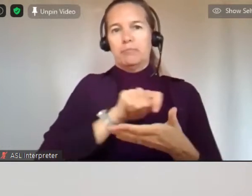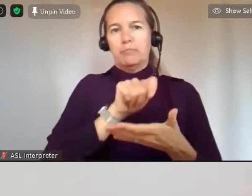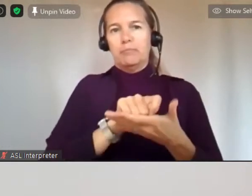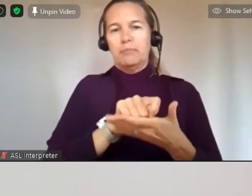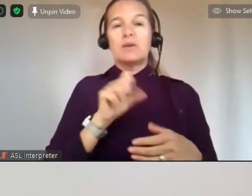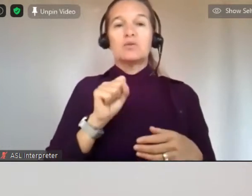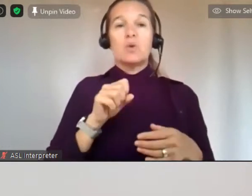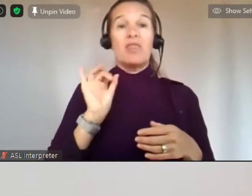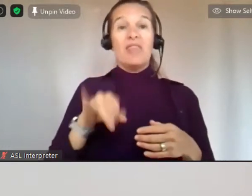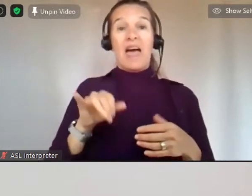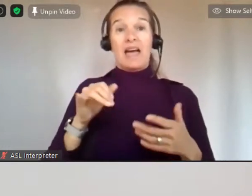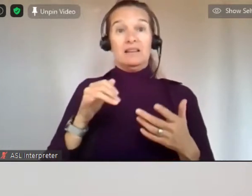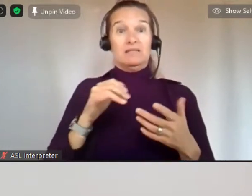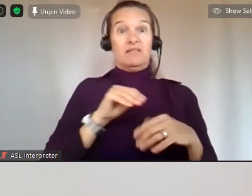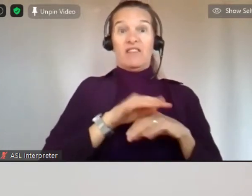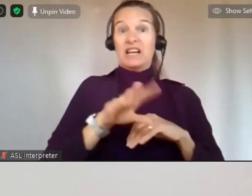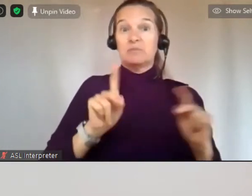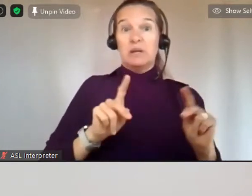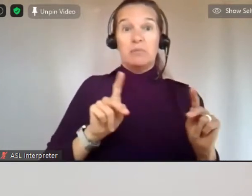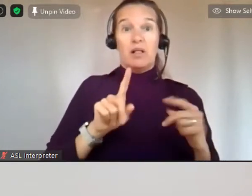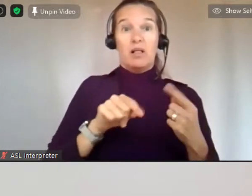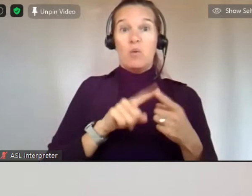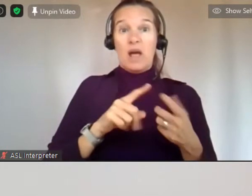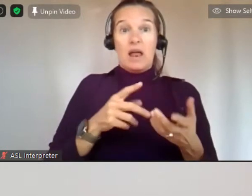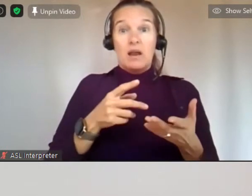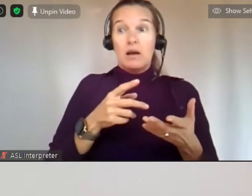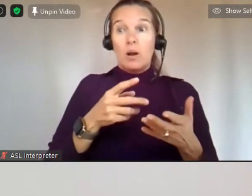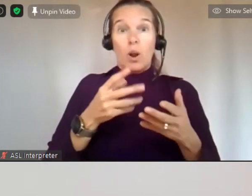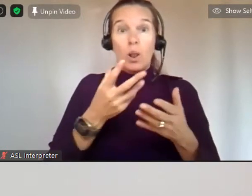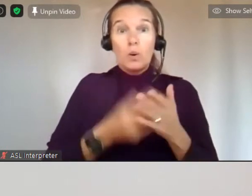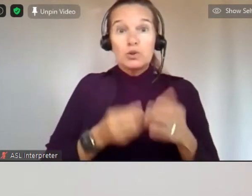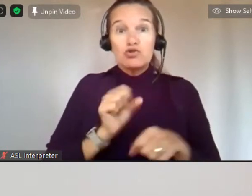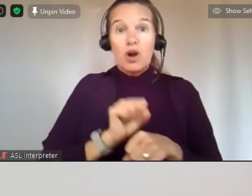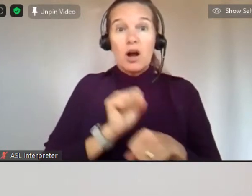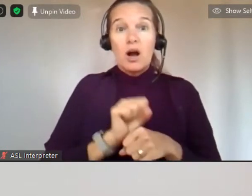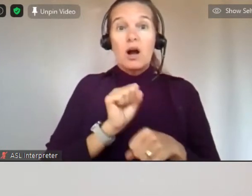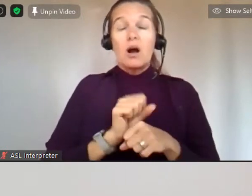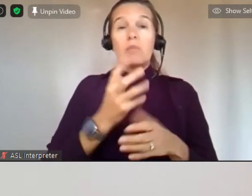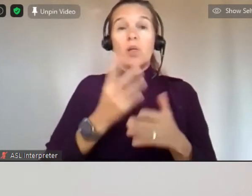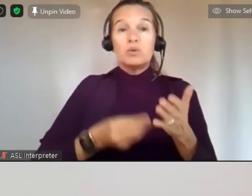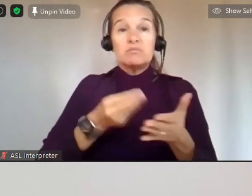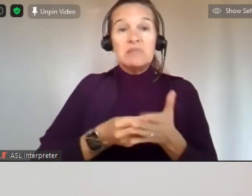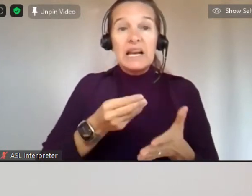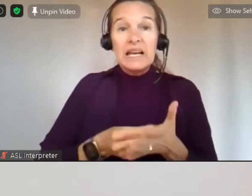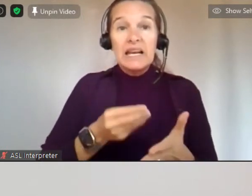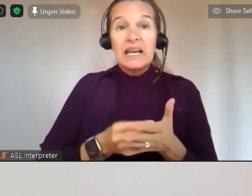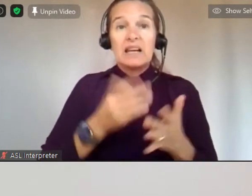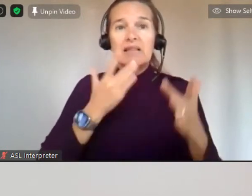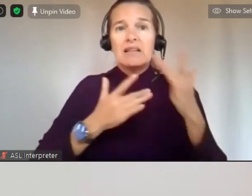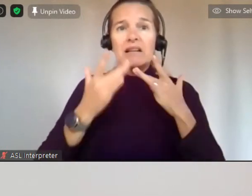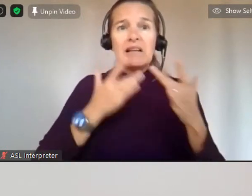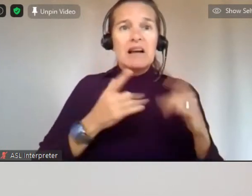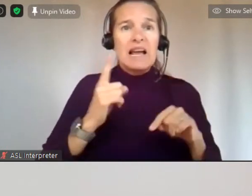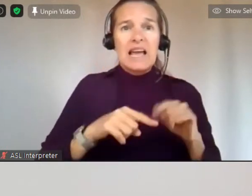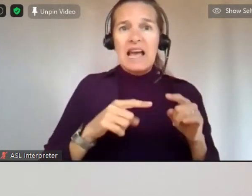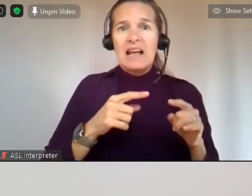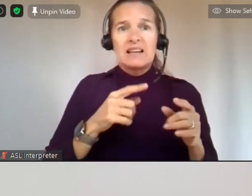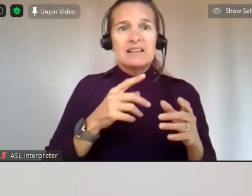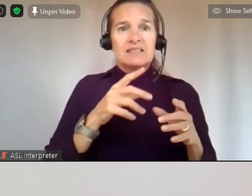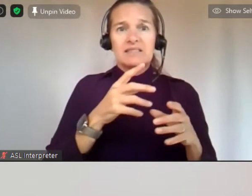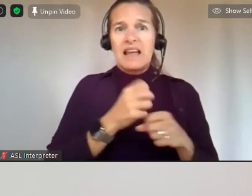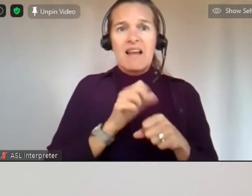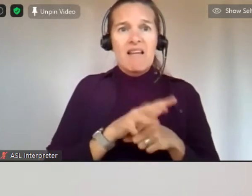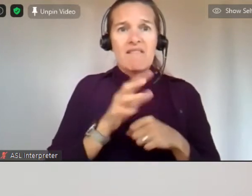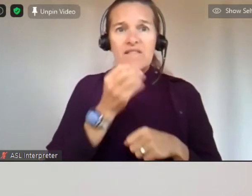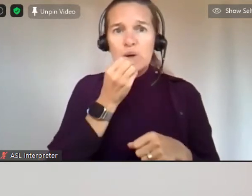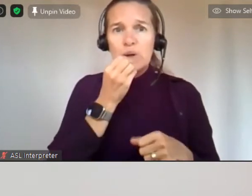community. They're losing their jobs, losing income, are having trouble getting food. It goes on and